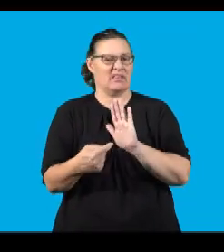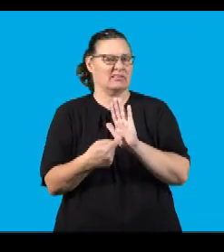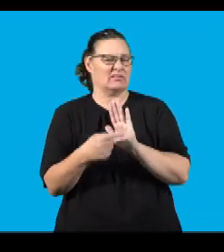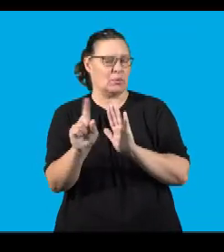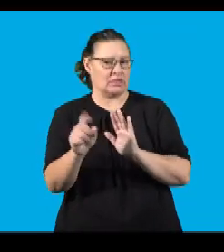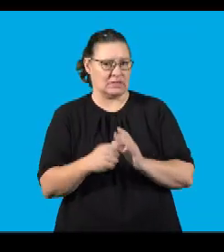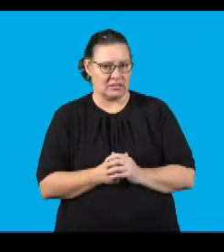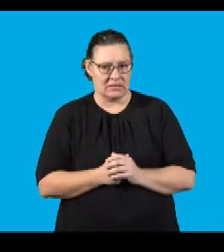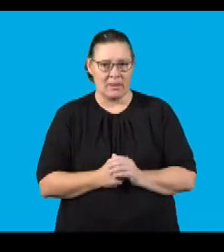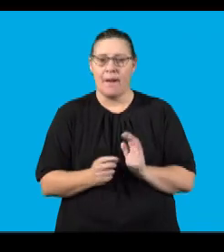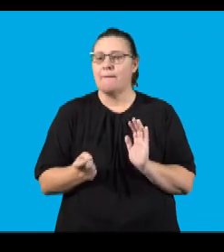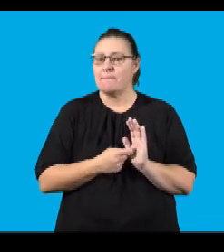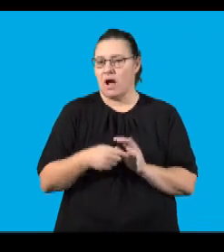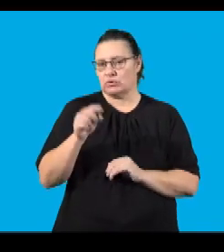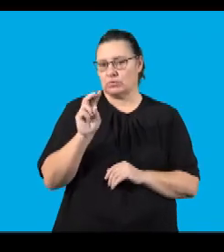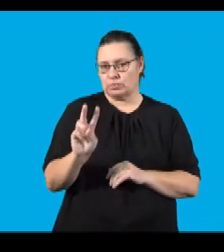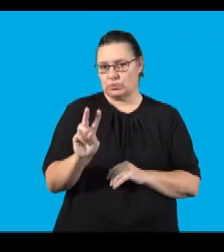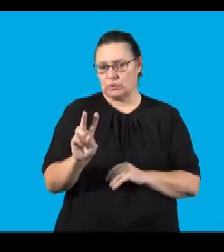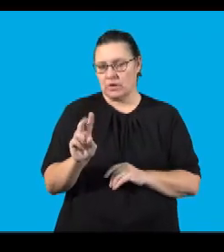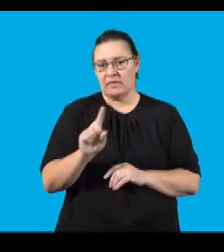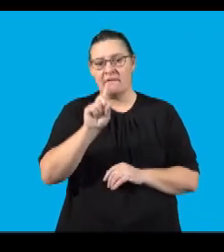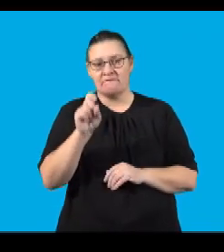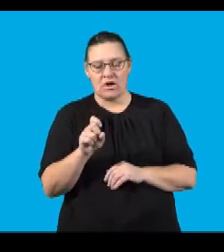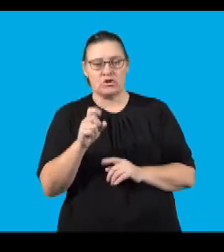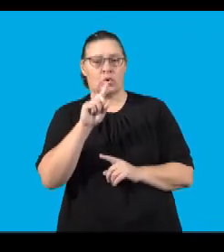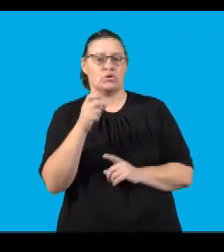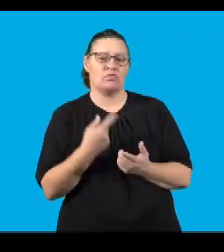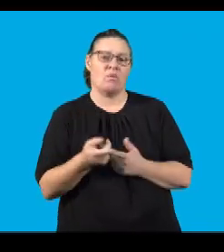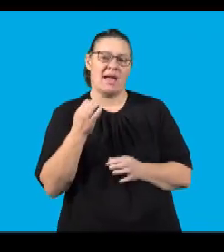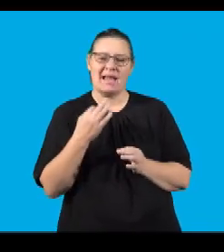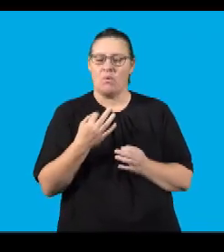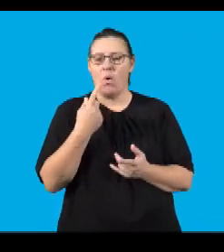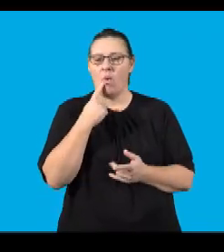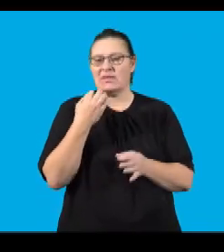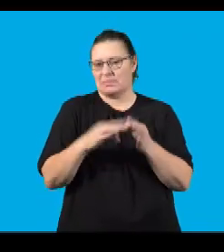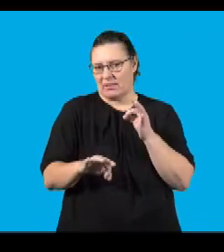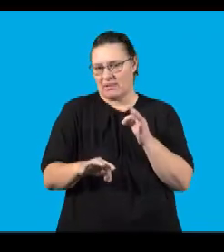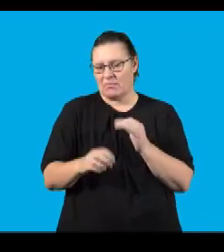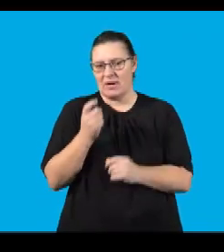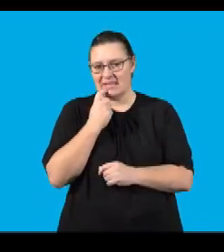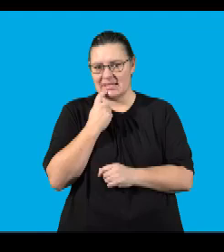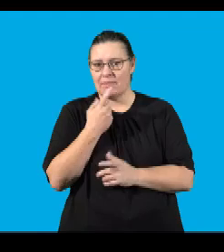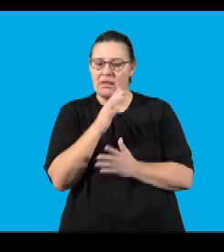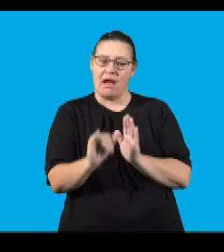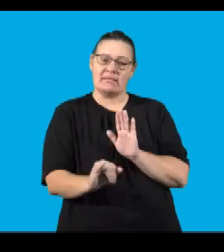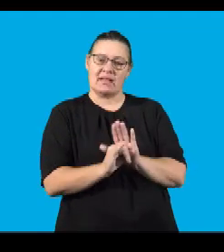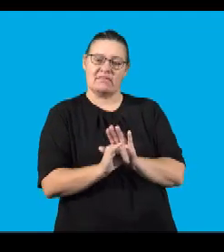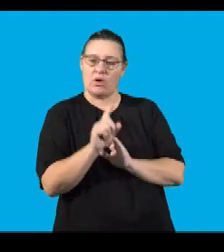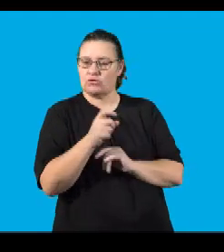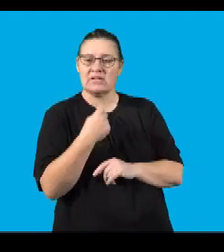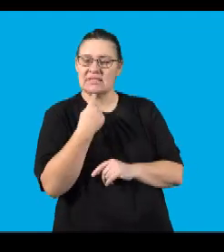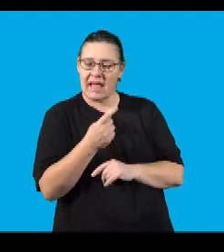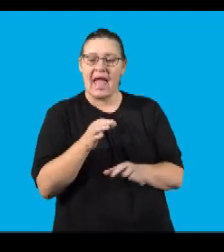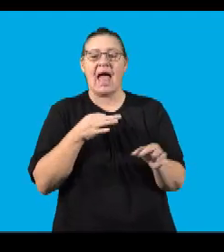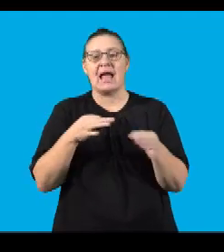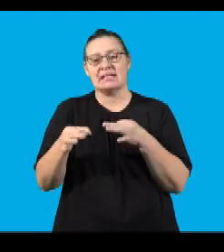being advertised. This is for 2 marks, and you can expect the first question to be a little bit easier. This, however, is not an identify